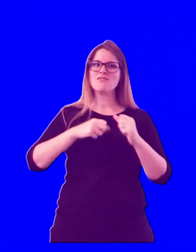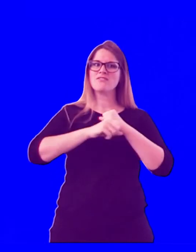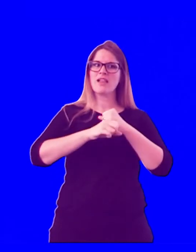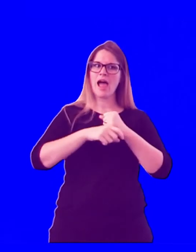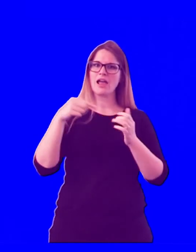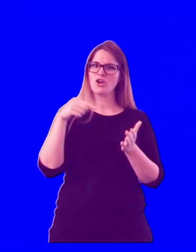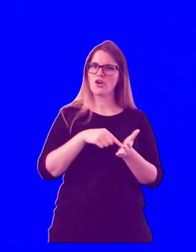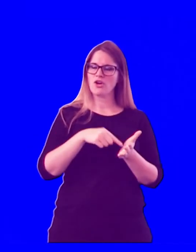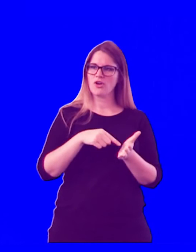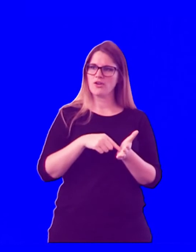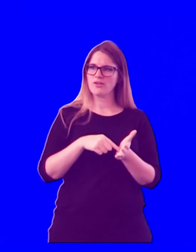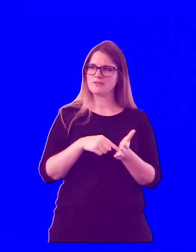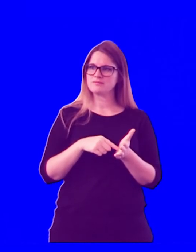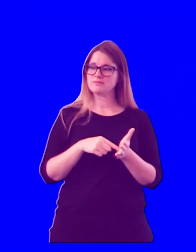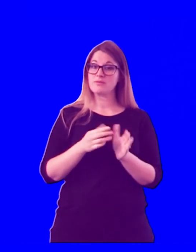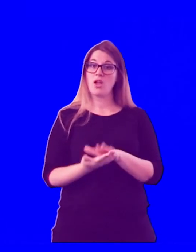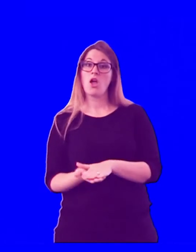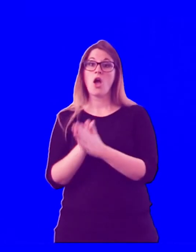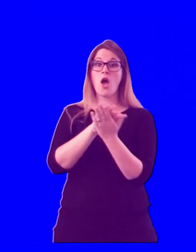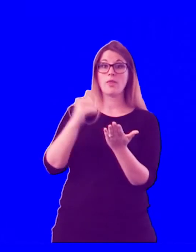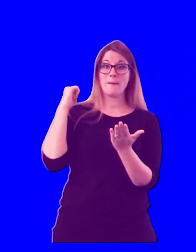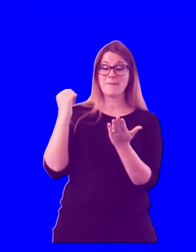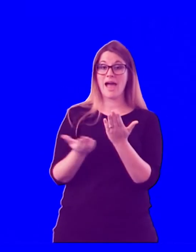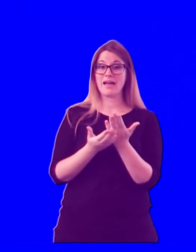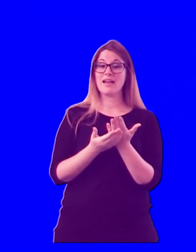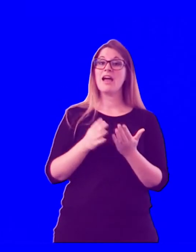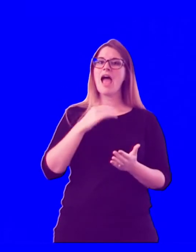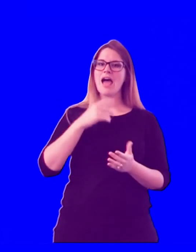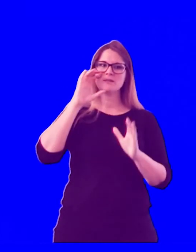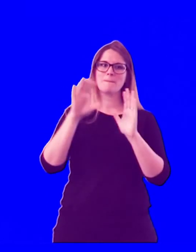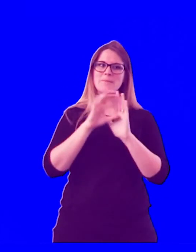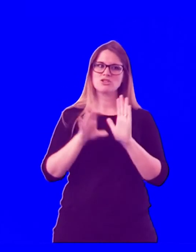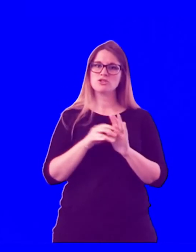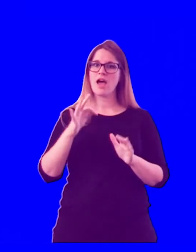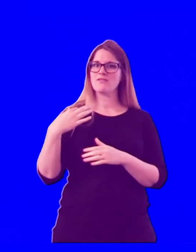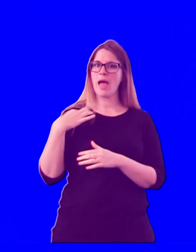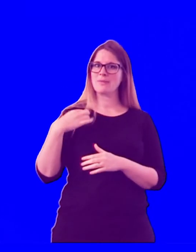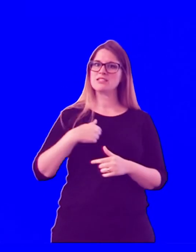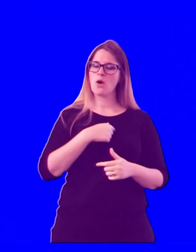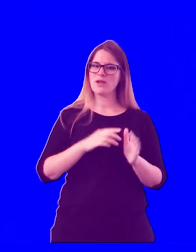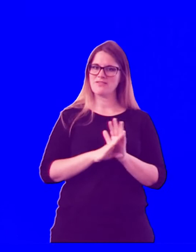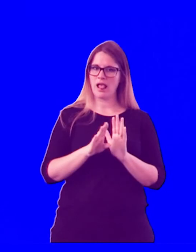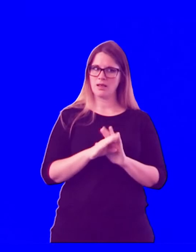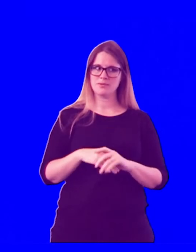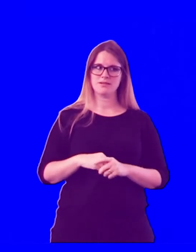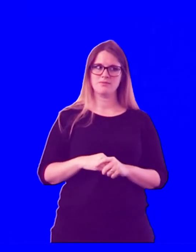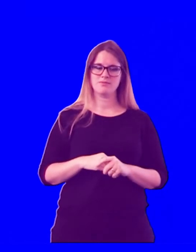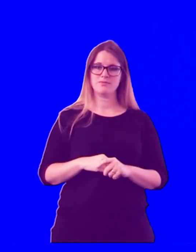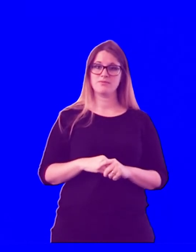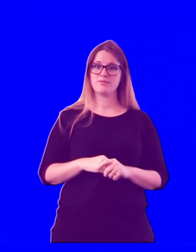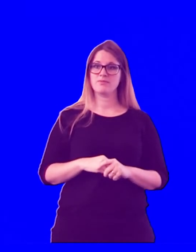flyer that was included at the end of it. And on the back of that, you'll see some pictures of the application that we developed for you.